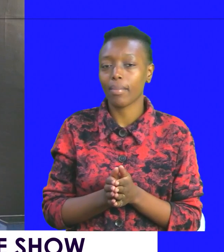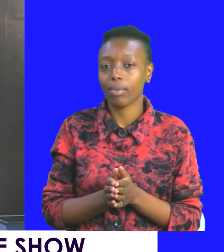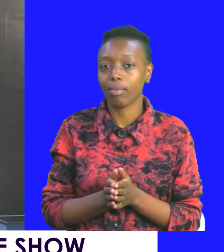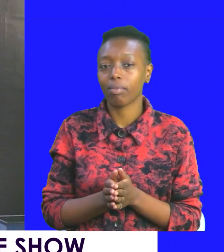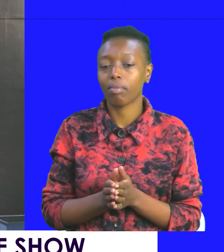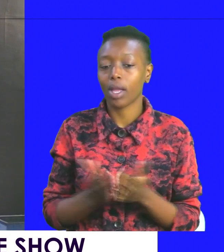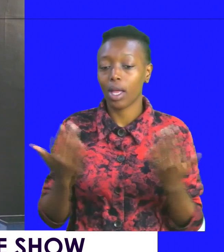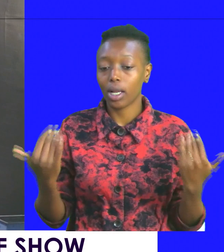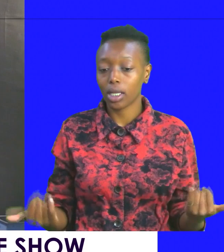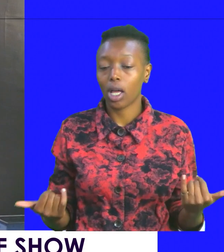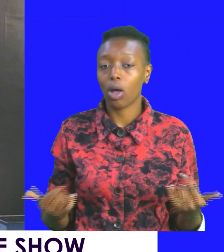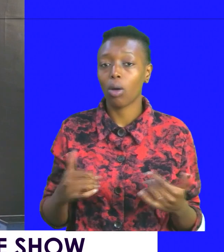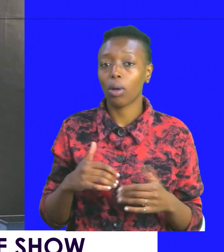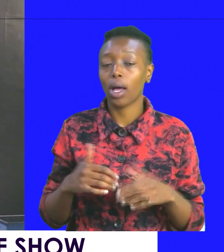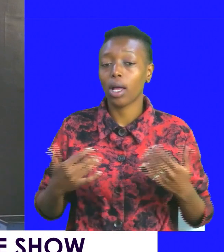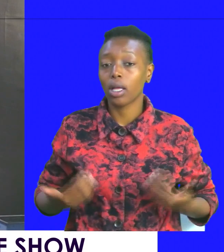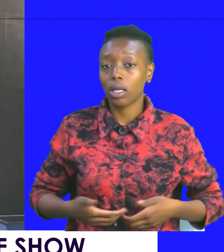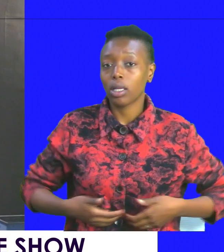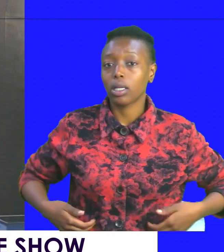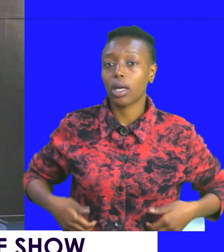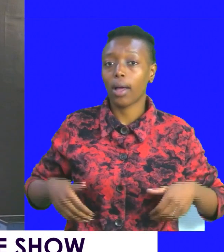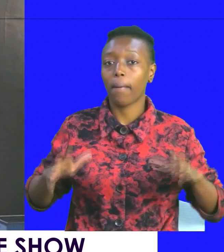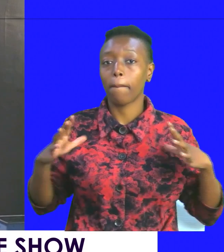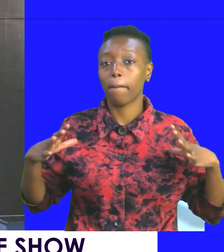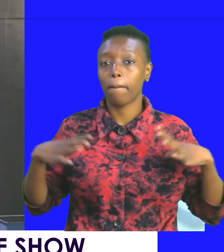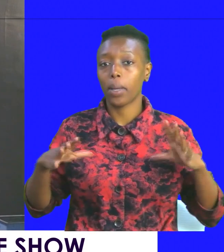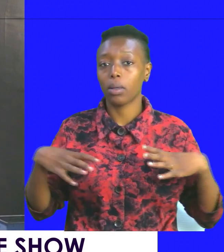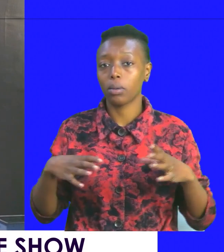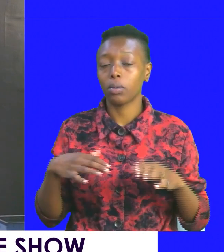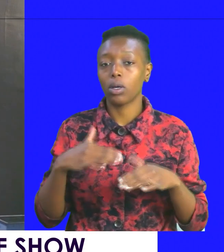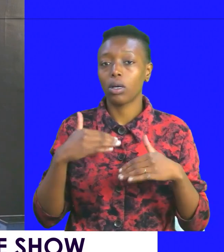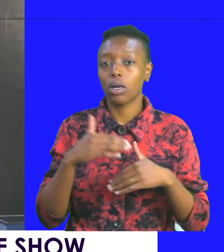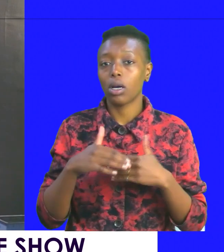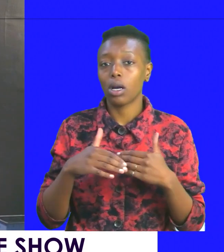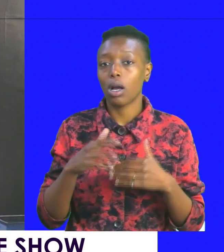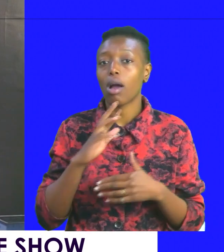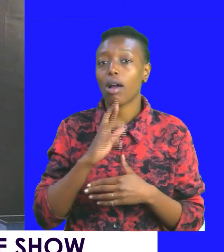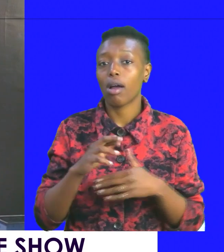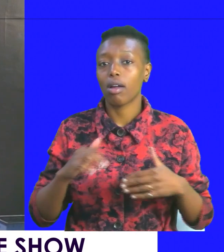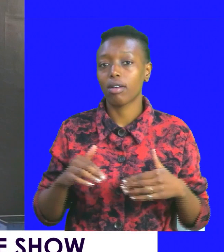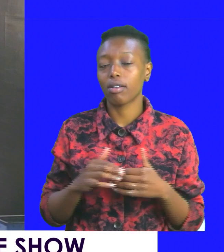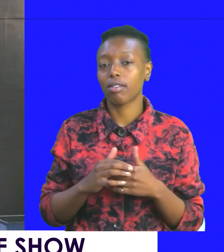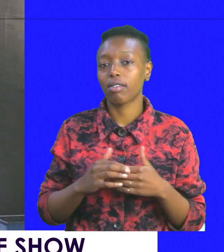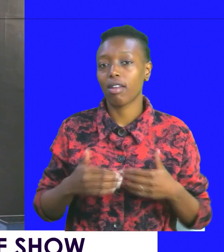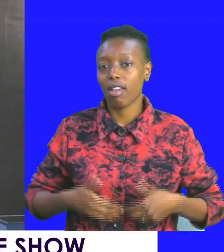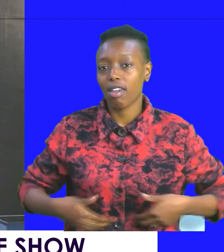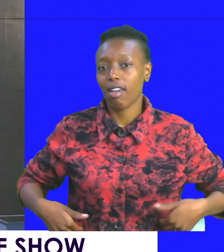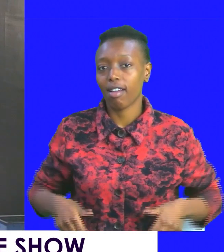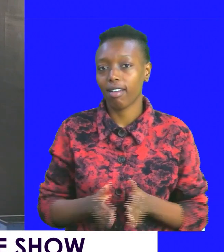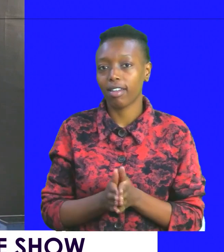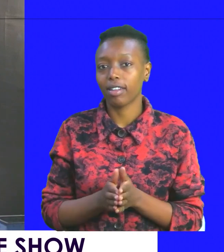Yeah, we qualify because many of us, majority of our country are youth. We need